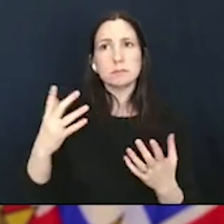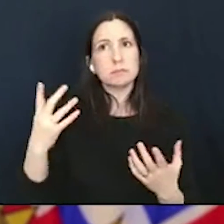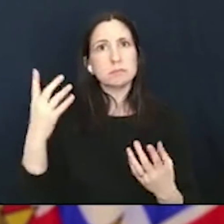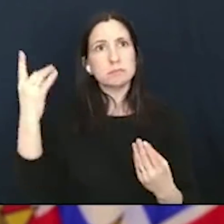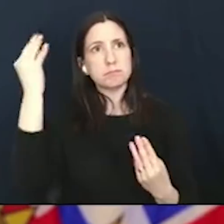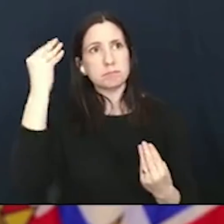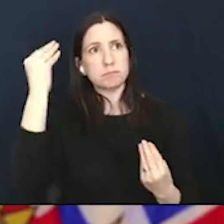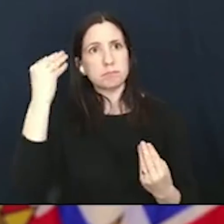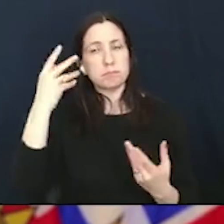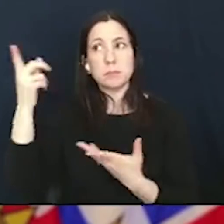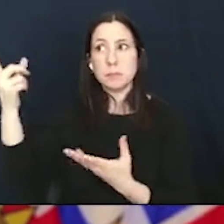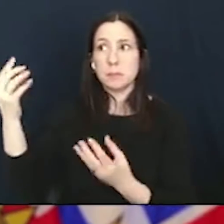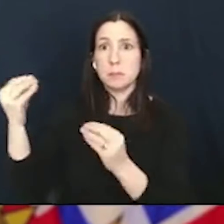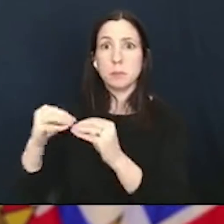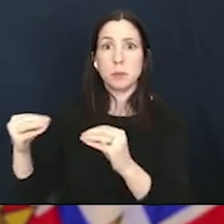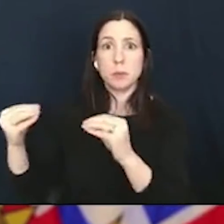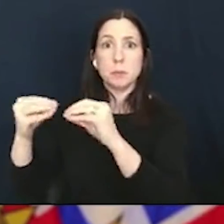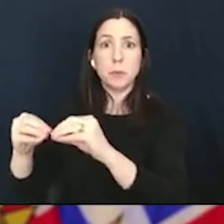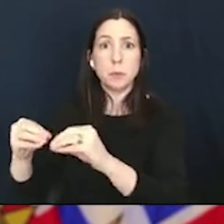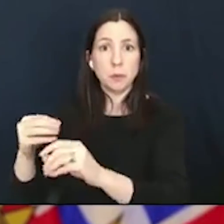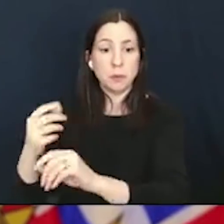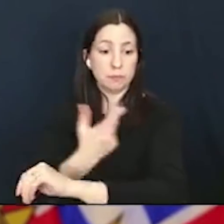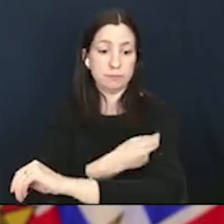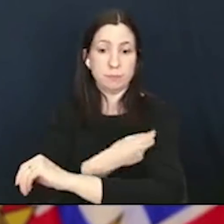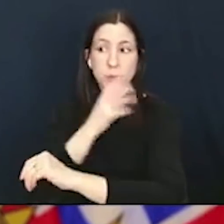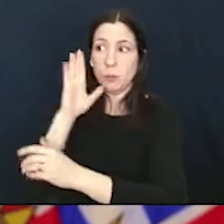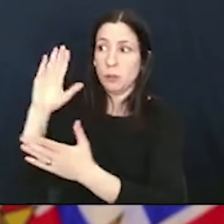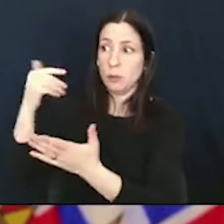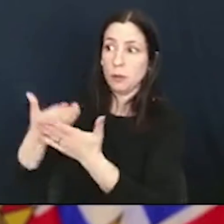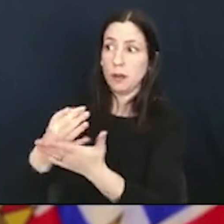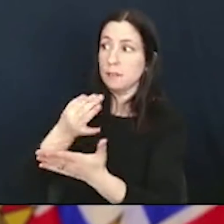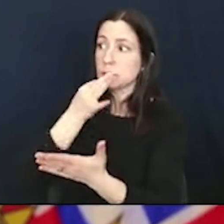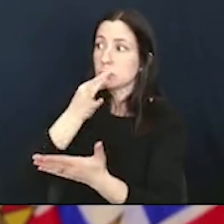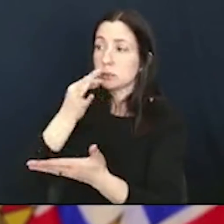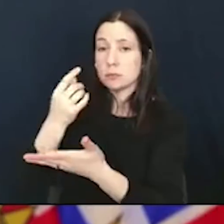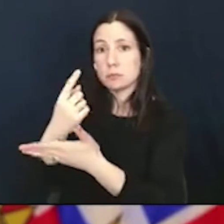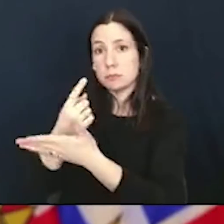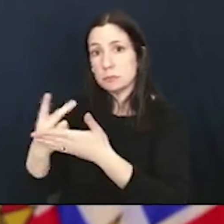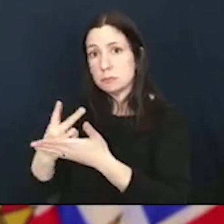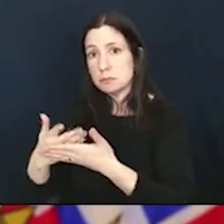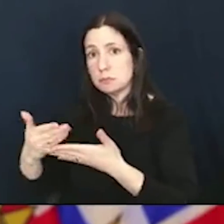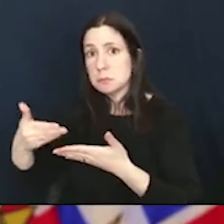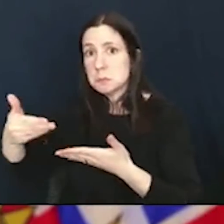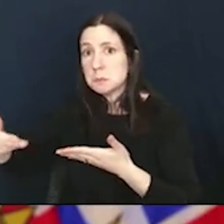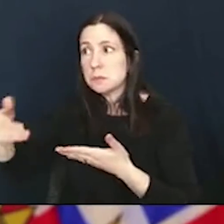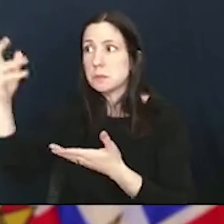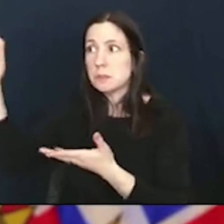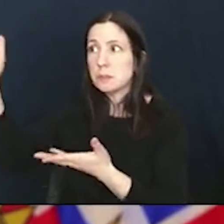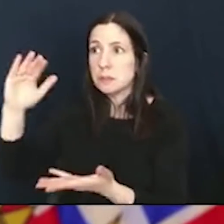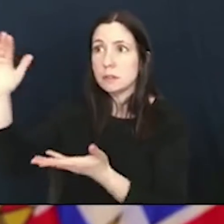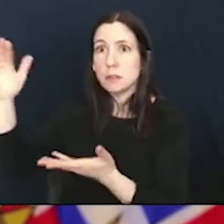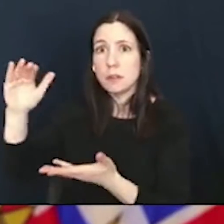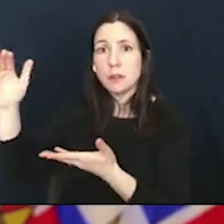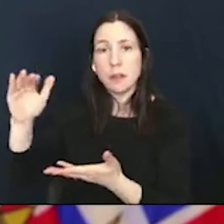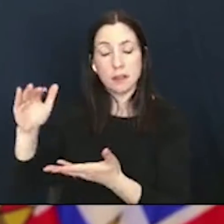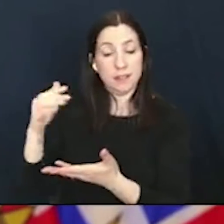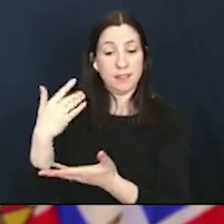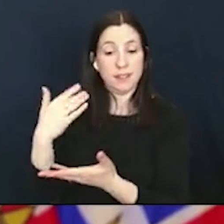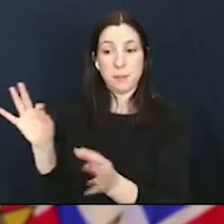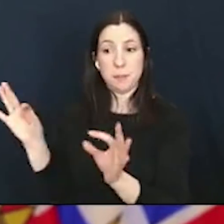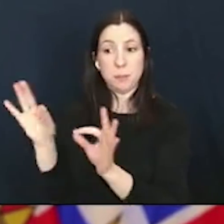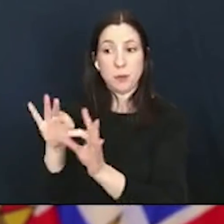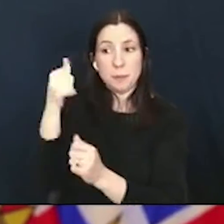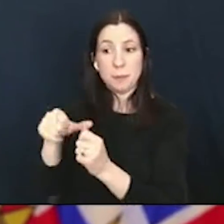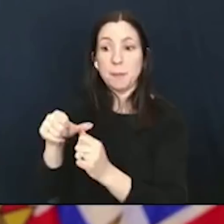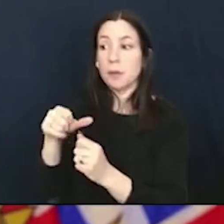supplies of immunizations over the next coming weeks, that we have delivered all of the vaccines as